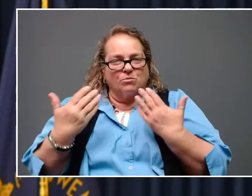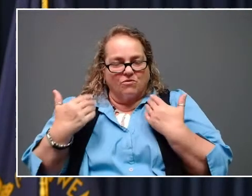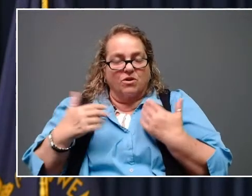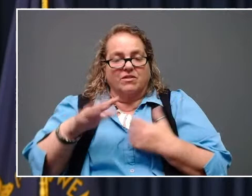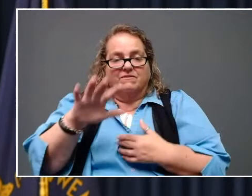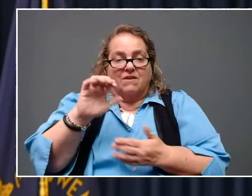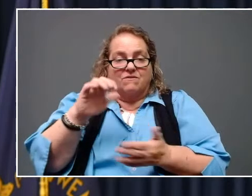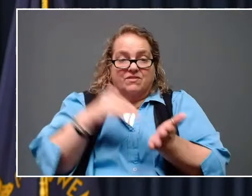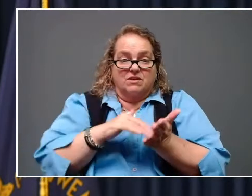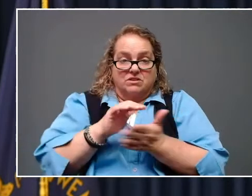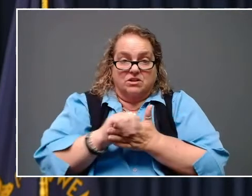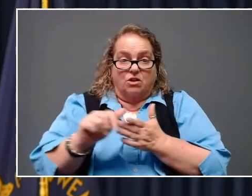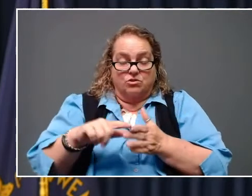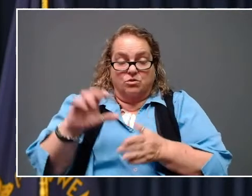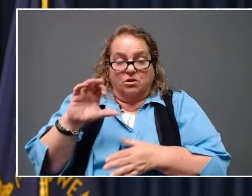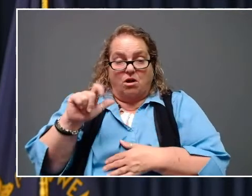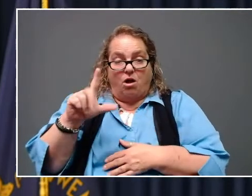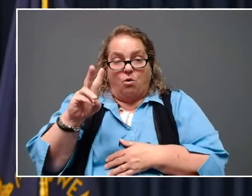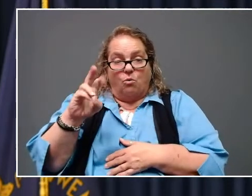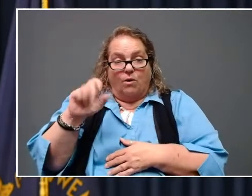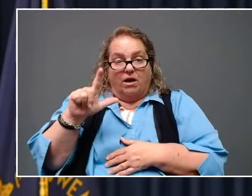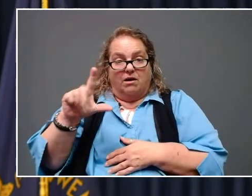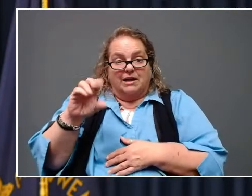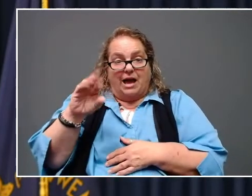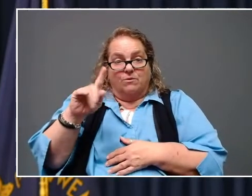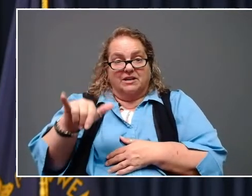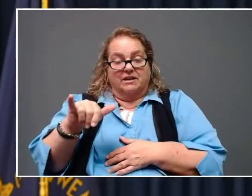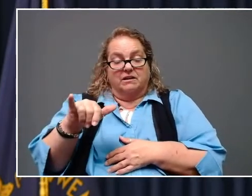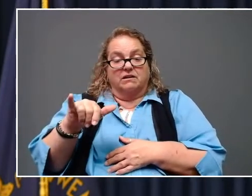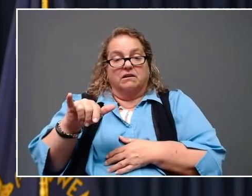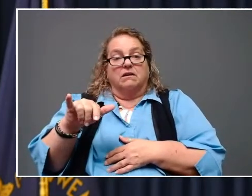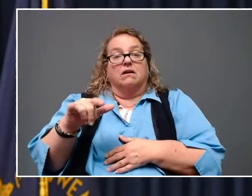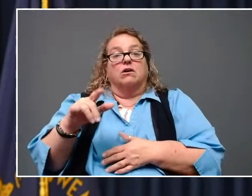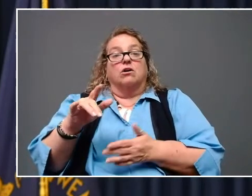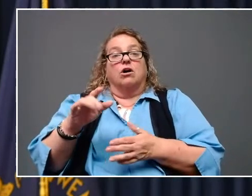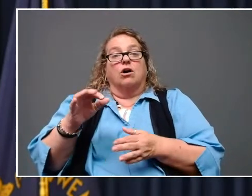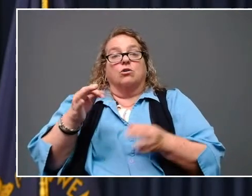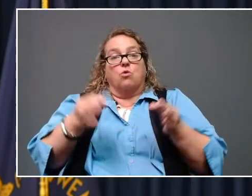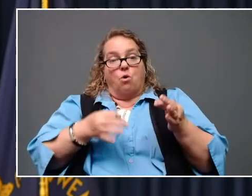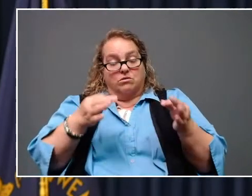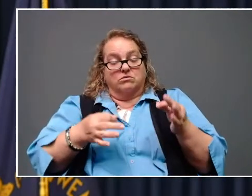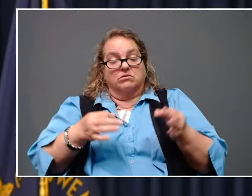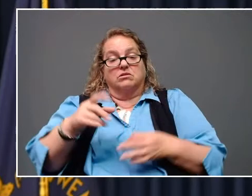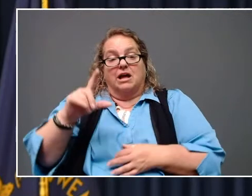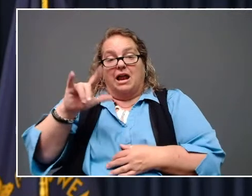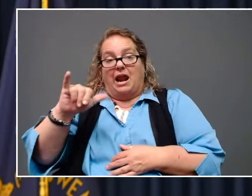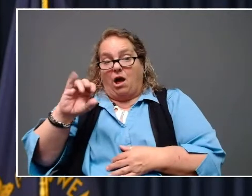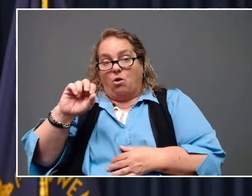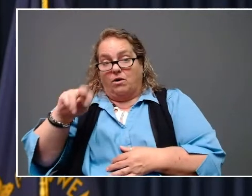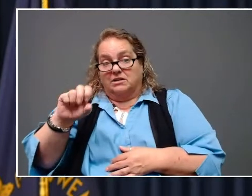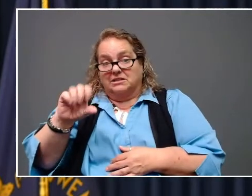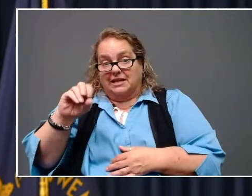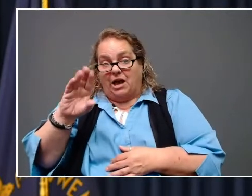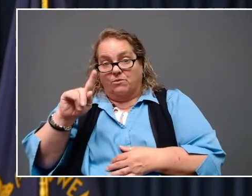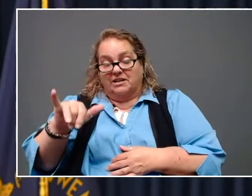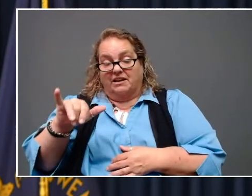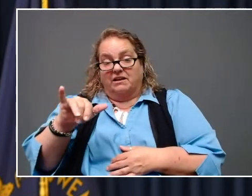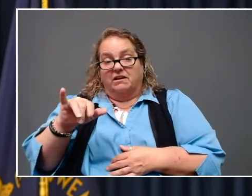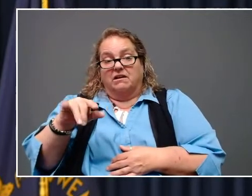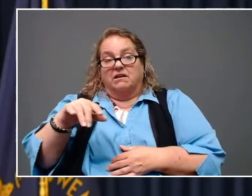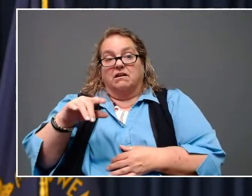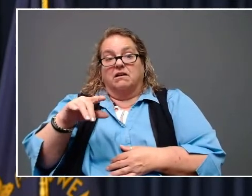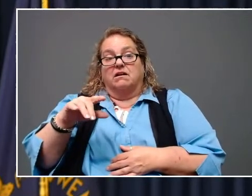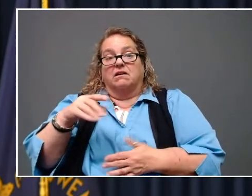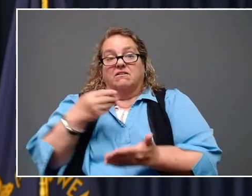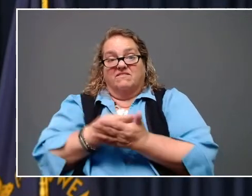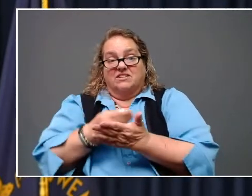Caldwell County Fiscal Court, $36,000 to the Lyon County Fiscal Court, and $50,000 to the Marshall